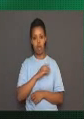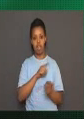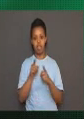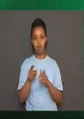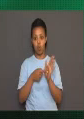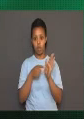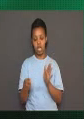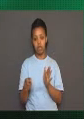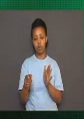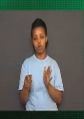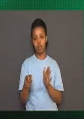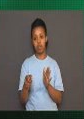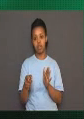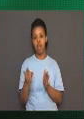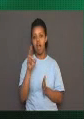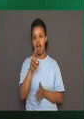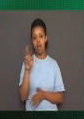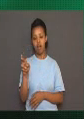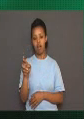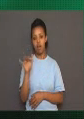is represented by